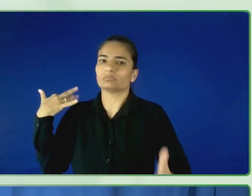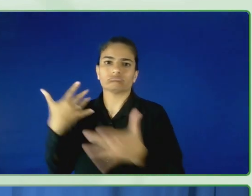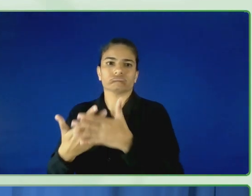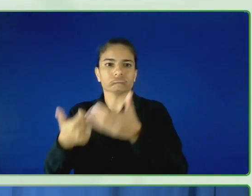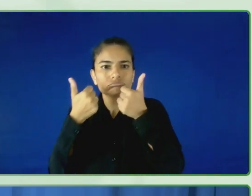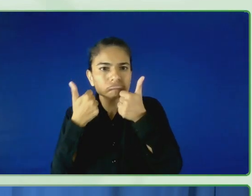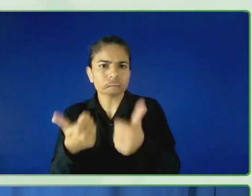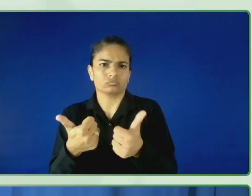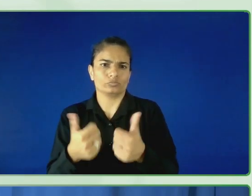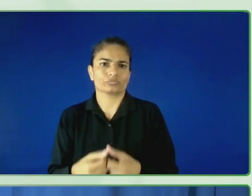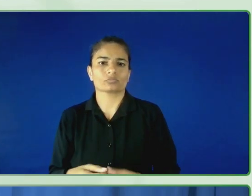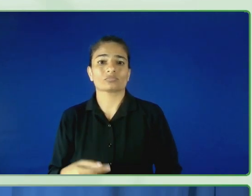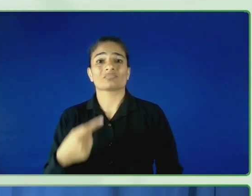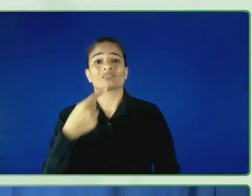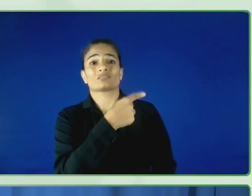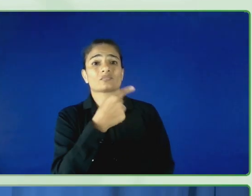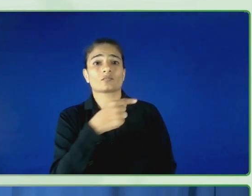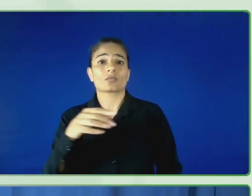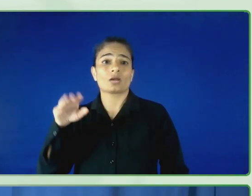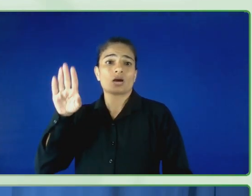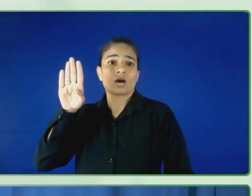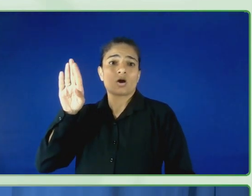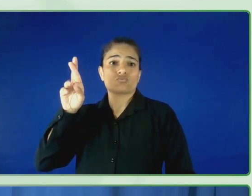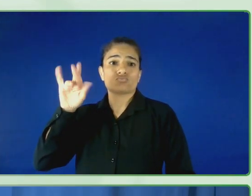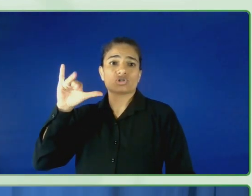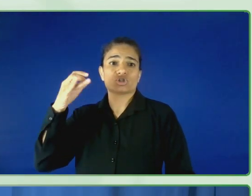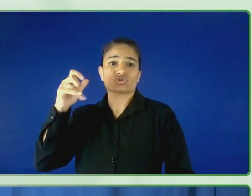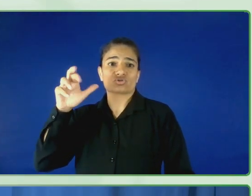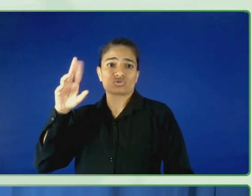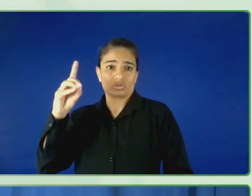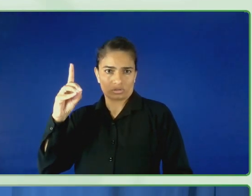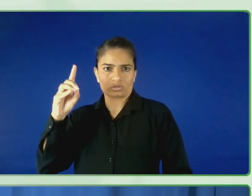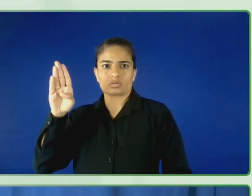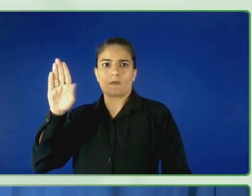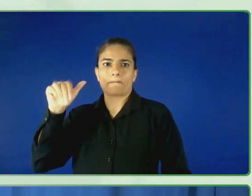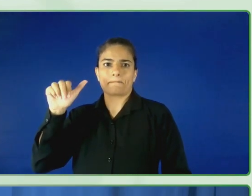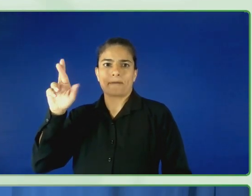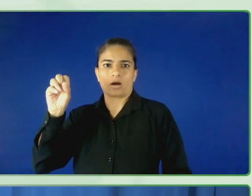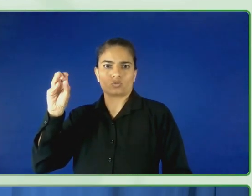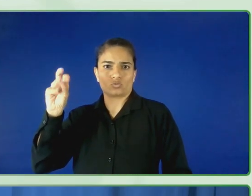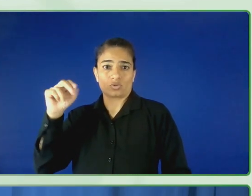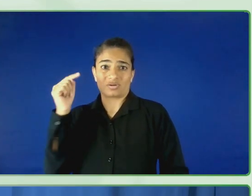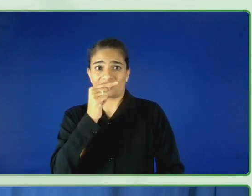like to show him, yes, recognized our solution, and